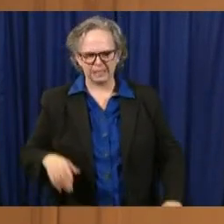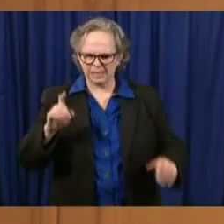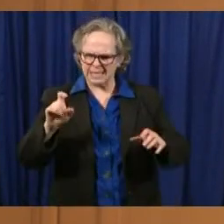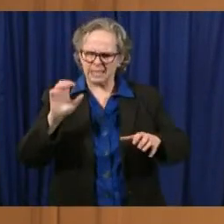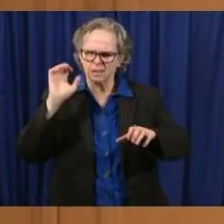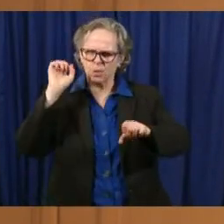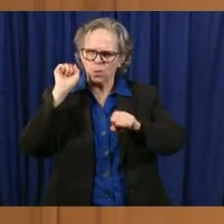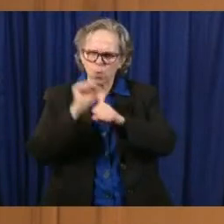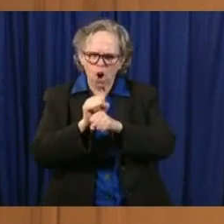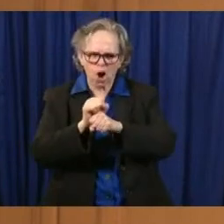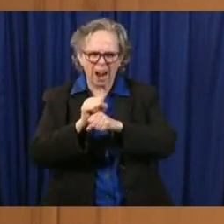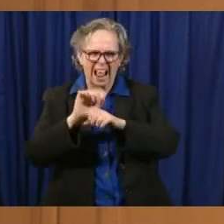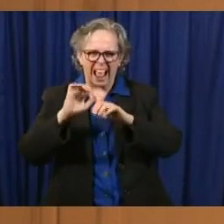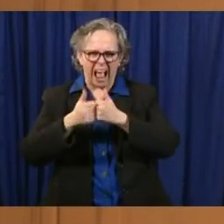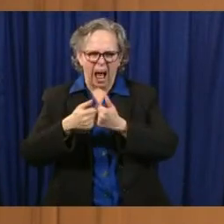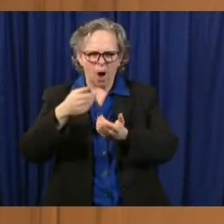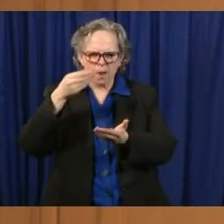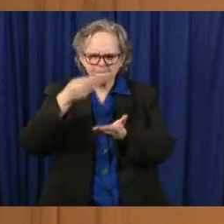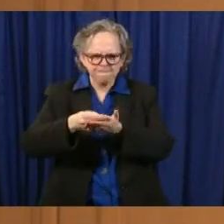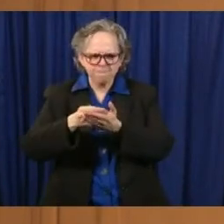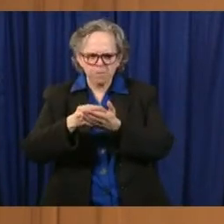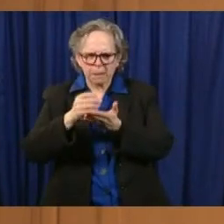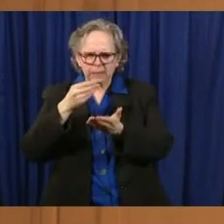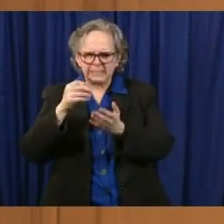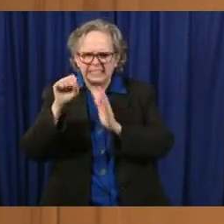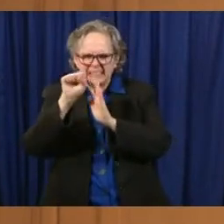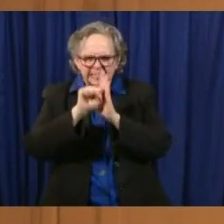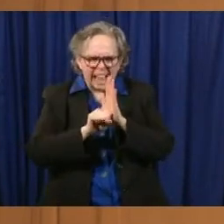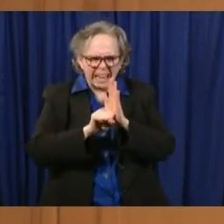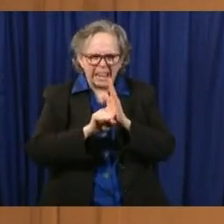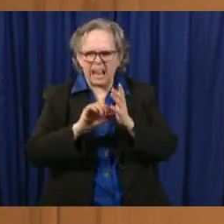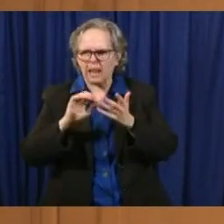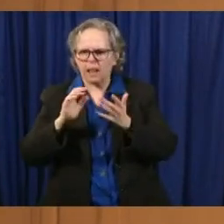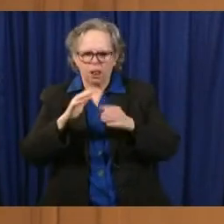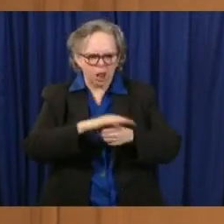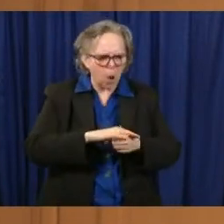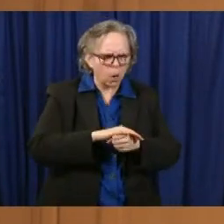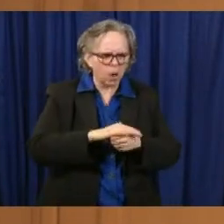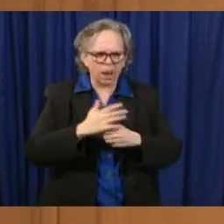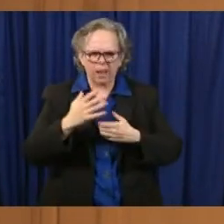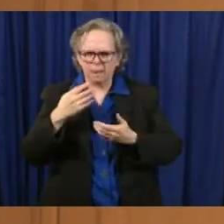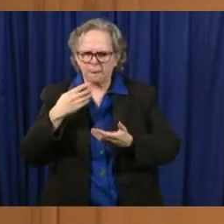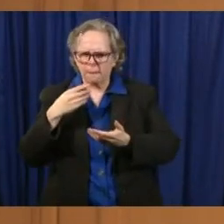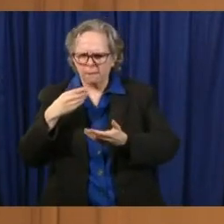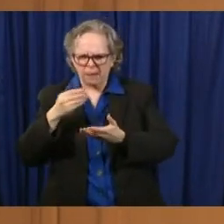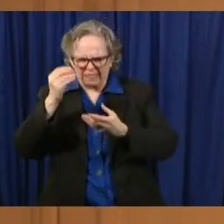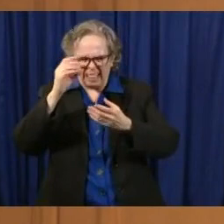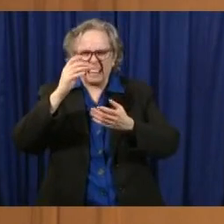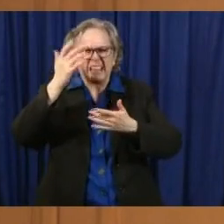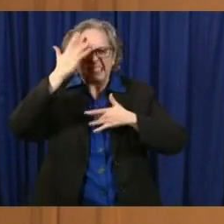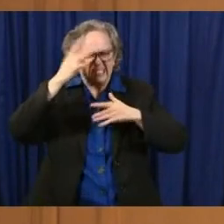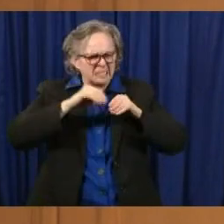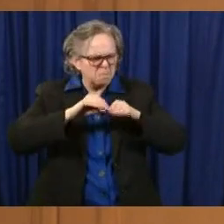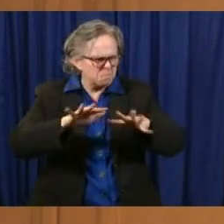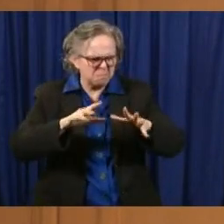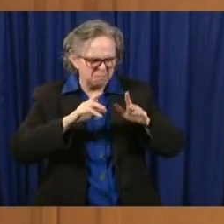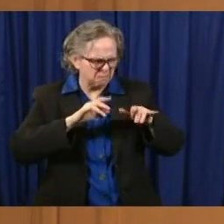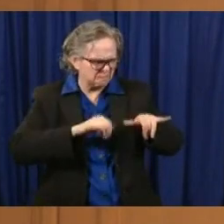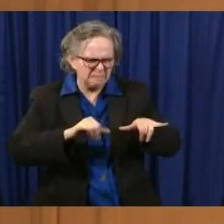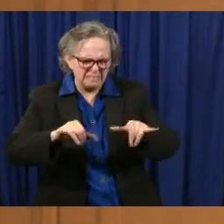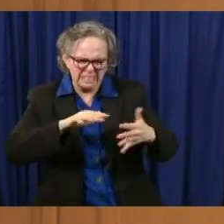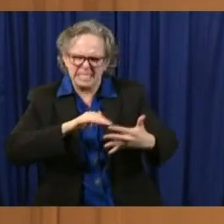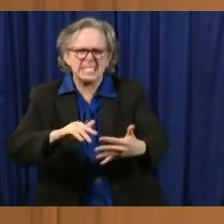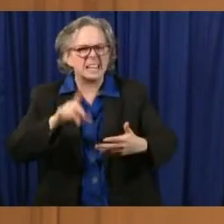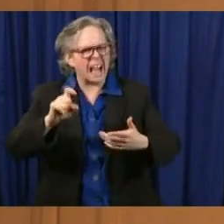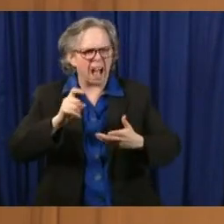fund the state and local epidemiology that's needed. Compared to a lot of these other things, like the cost of ventilators, it's very